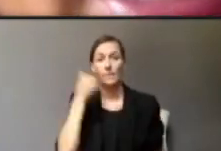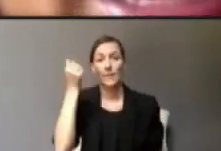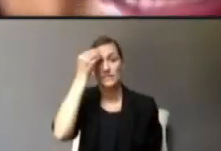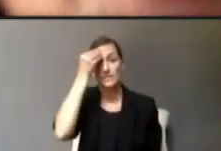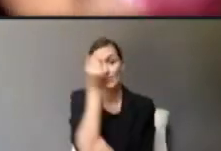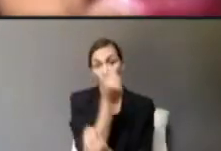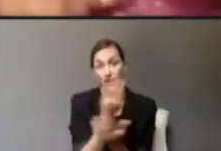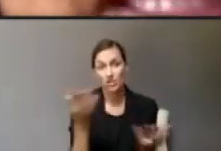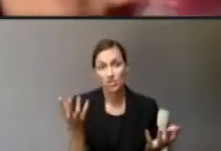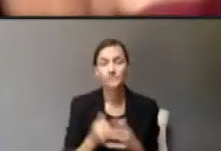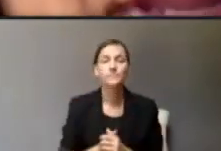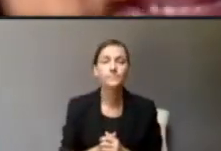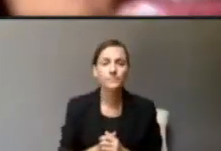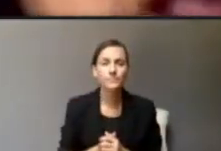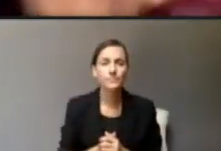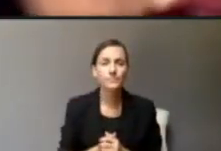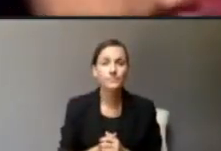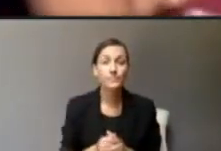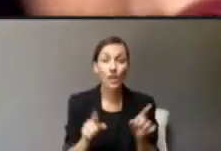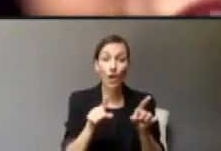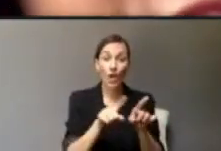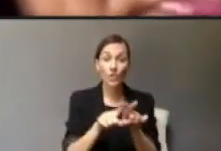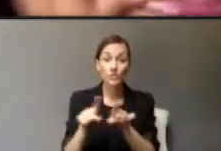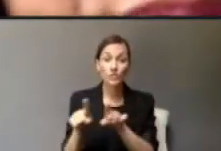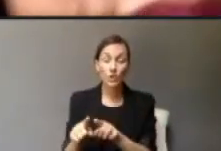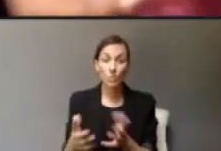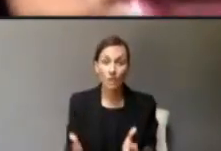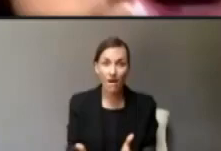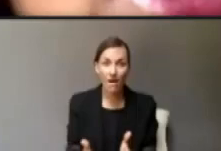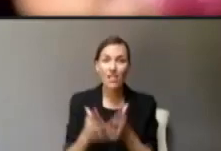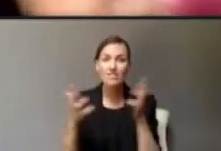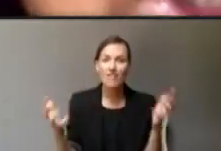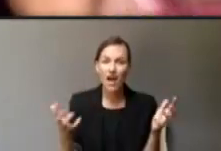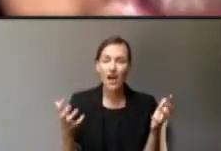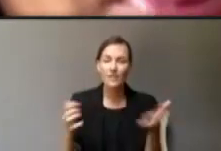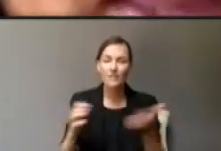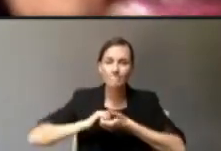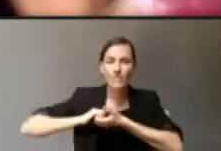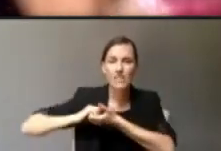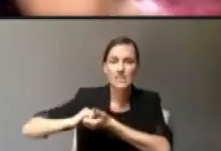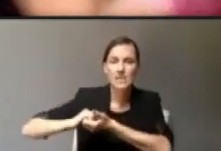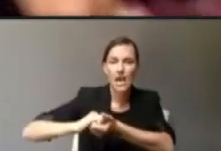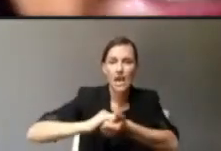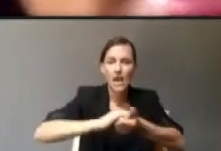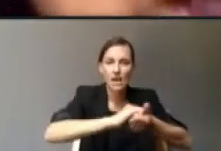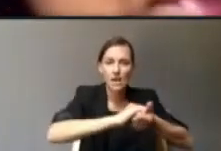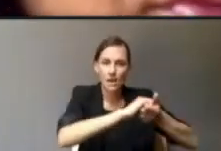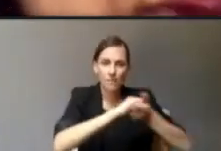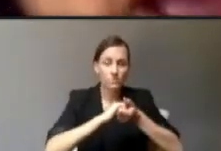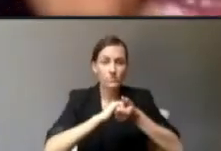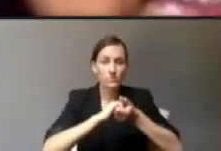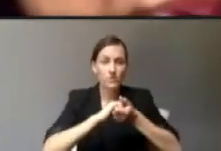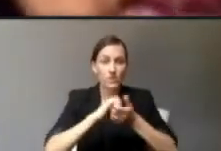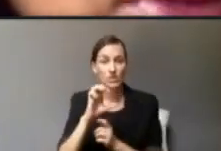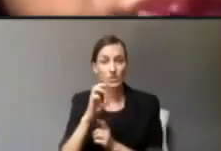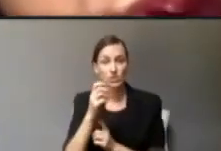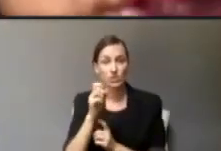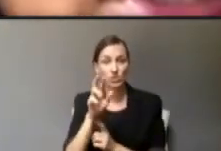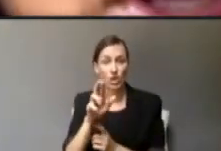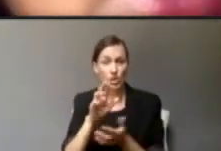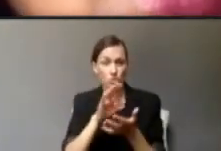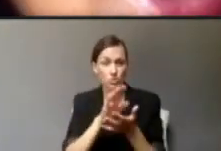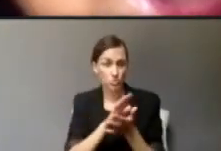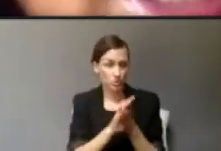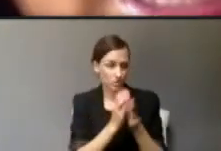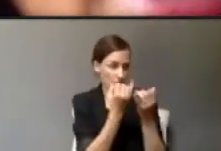you. The other thing that's happening is a lot of collaboration. Charter schools are each independent bodies governed by independent